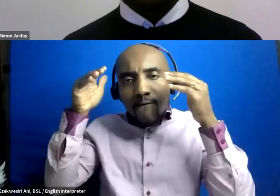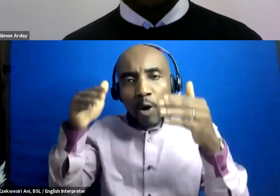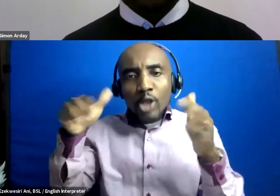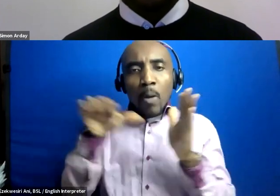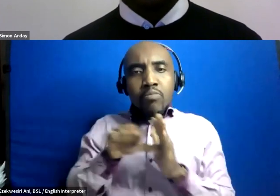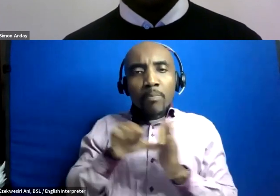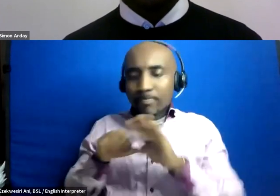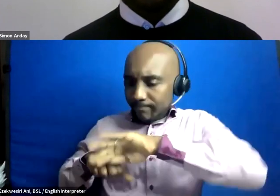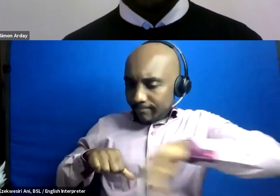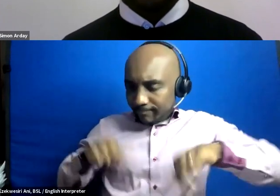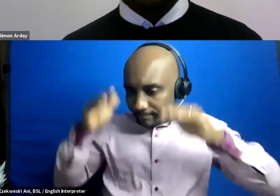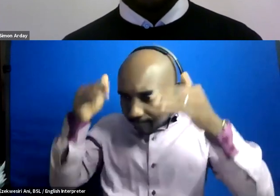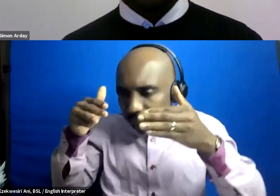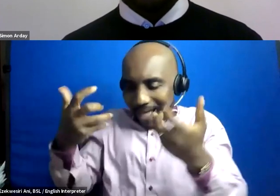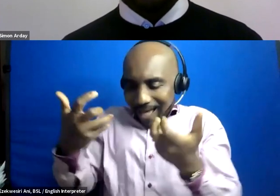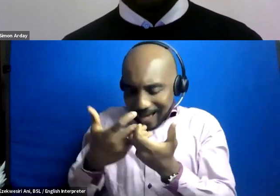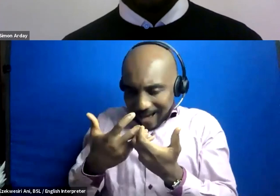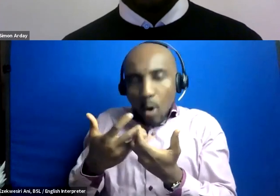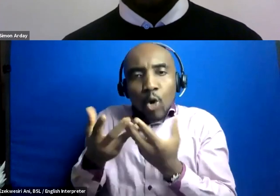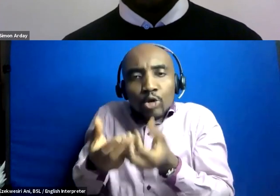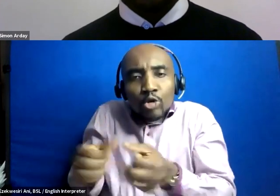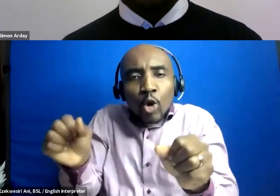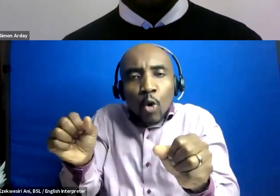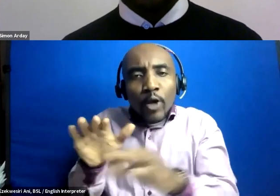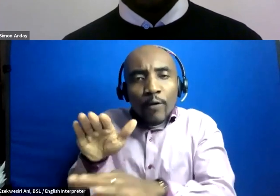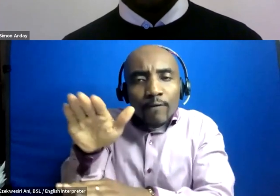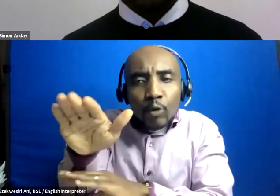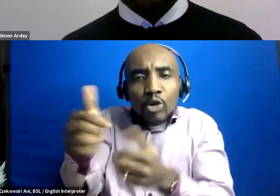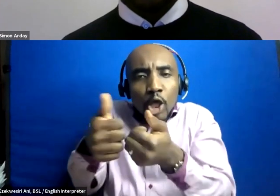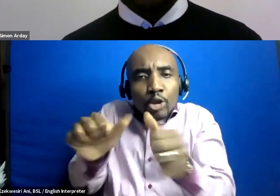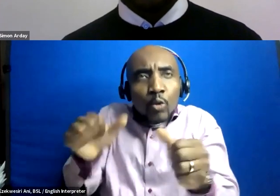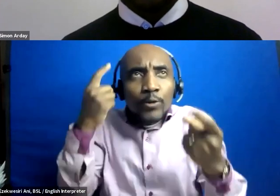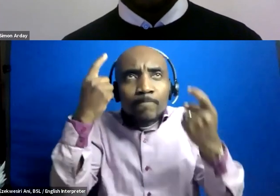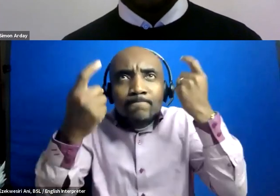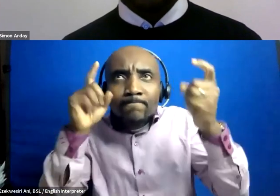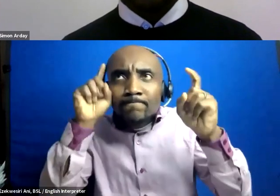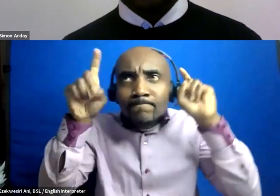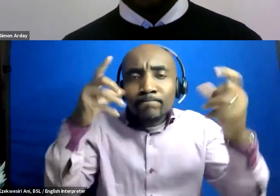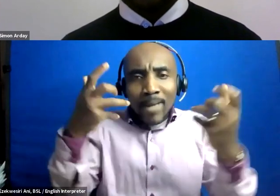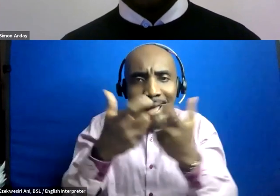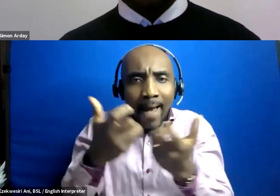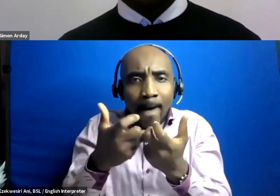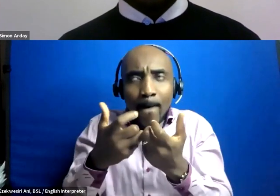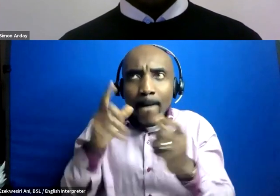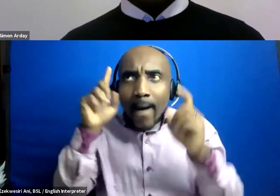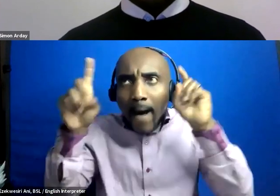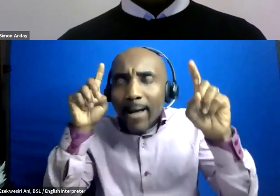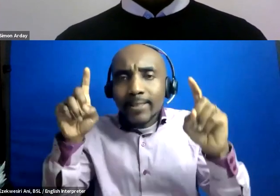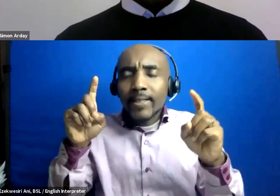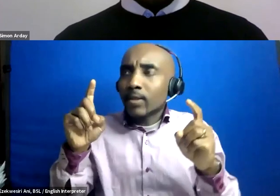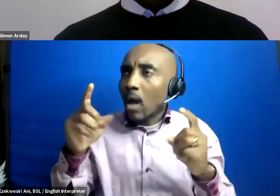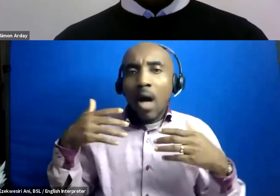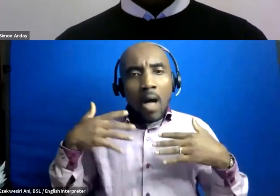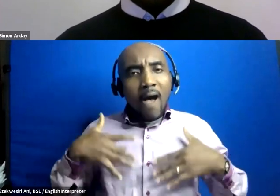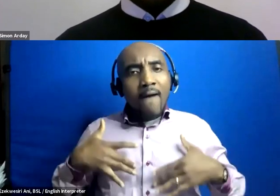and looking towards the future and what solutions we can come to. So it's a blessing to be on